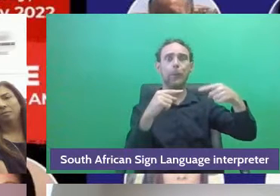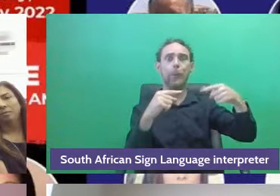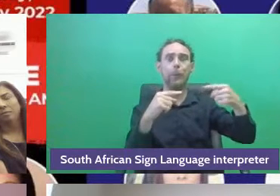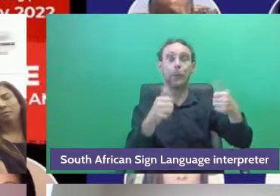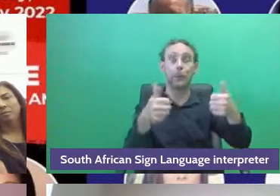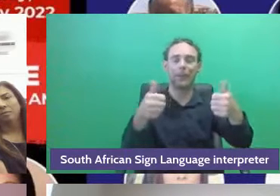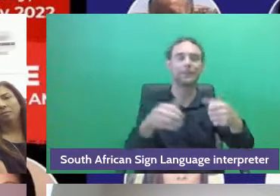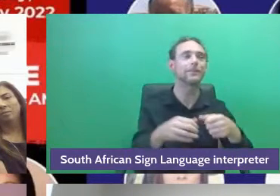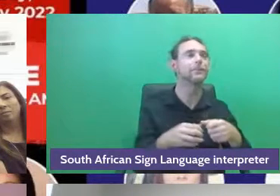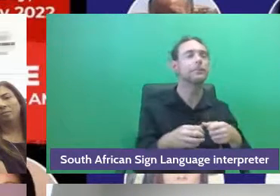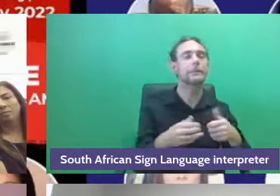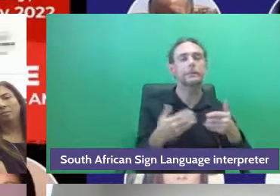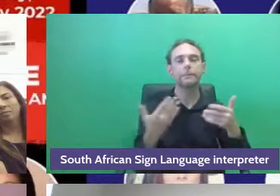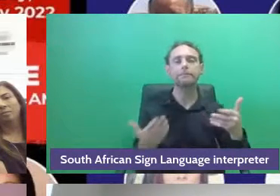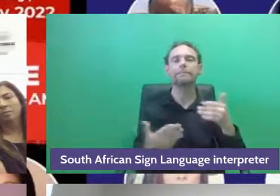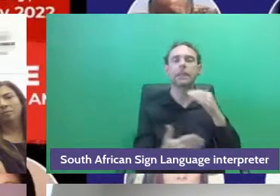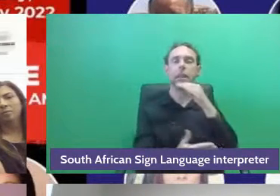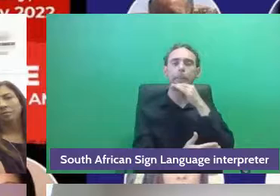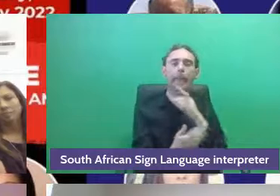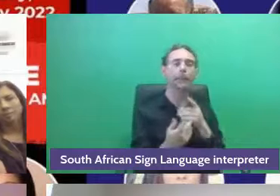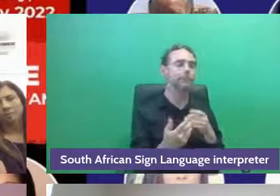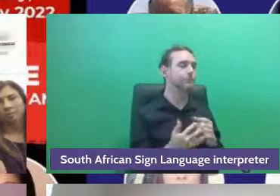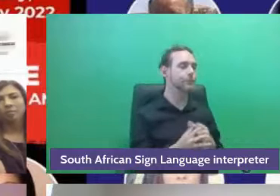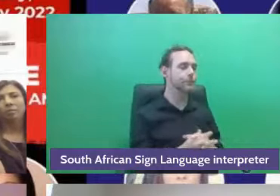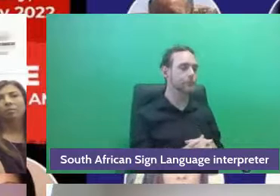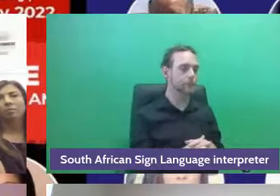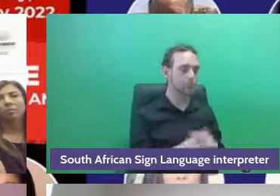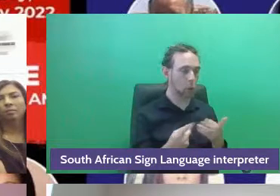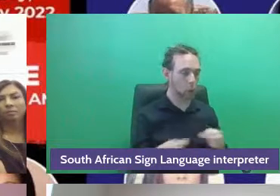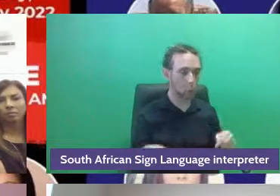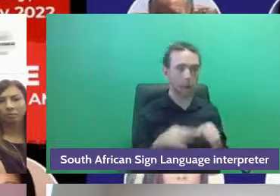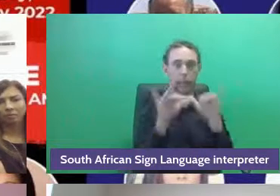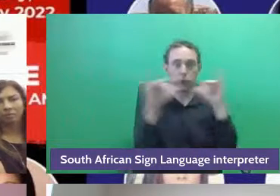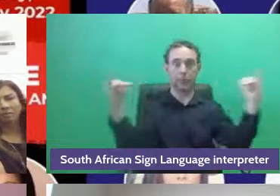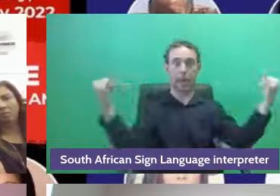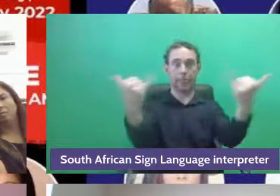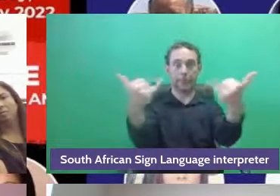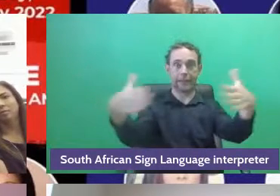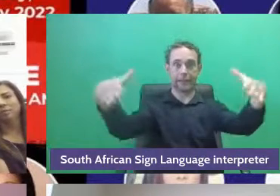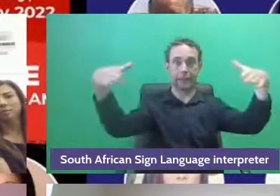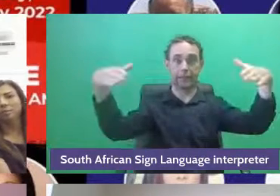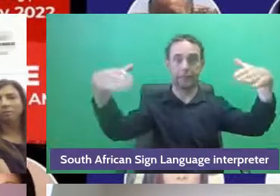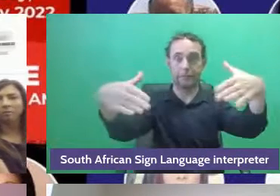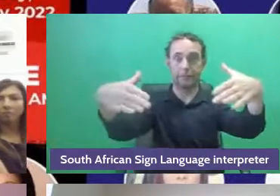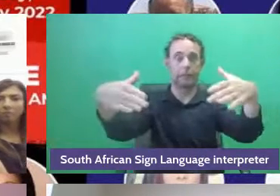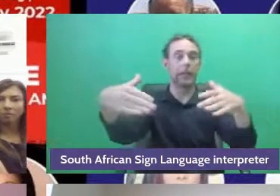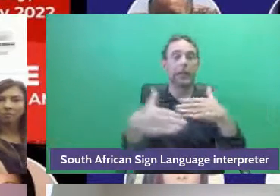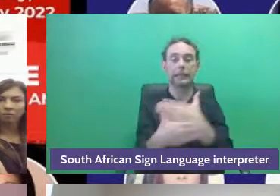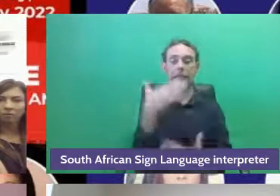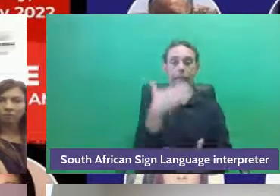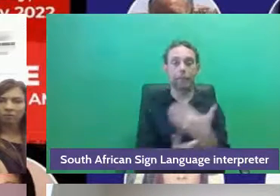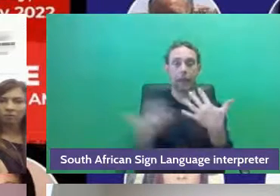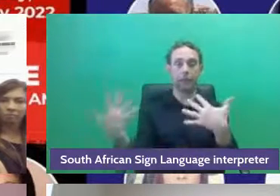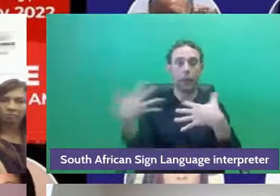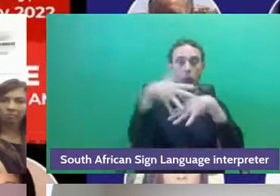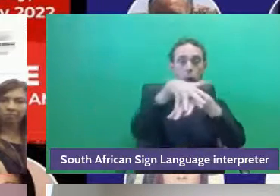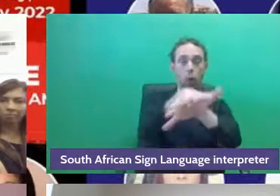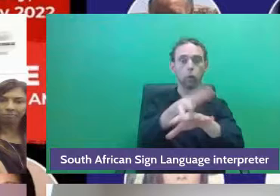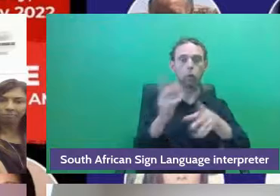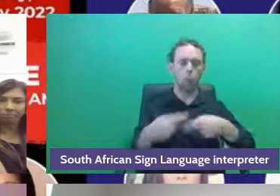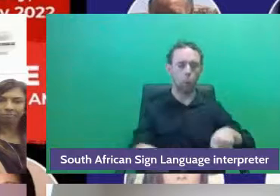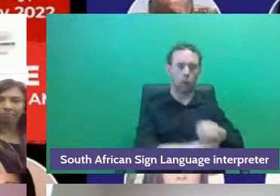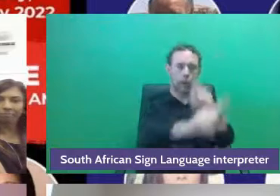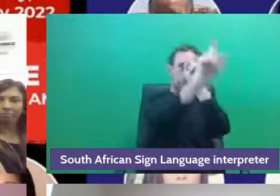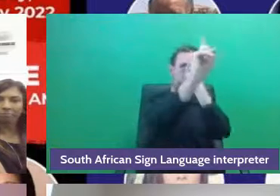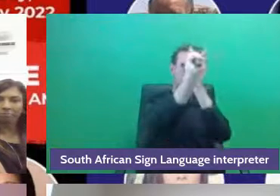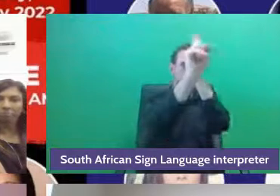So for us to create an inclusive society, we need to be one intentional about how we